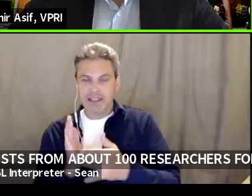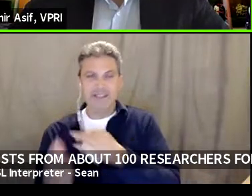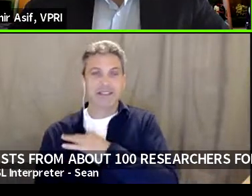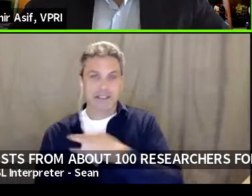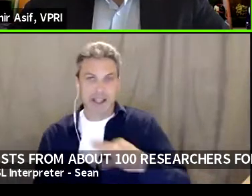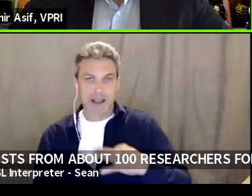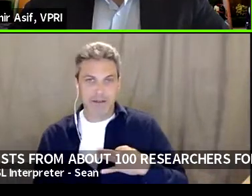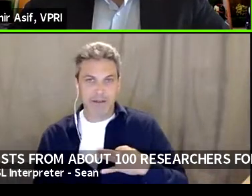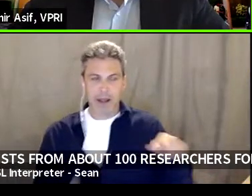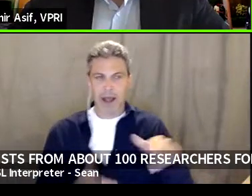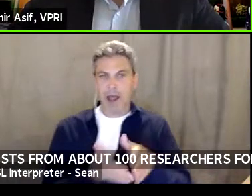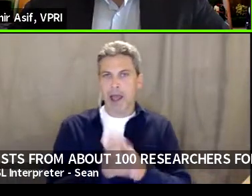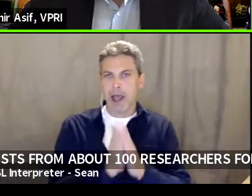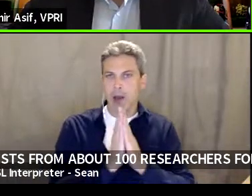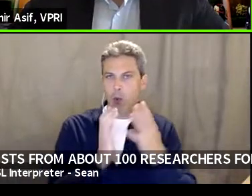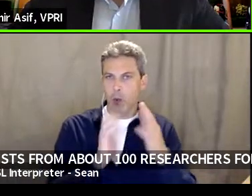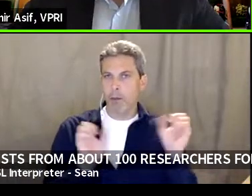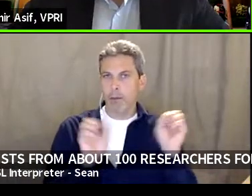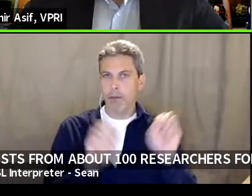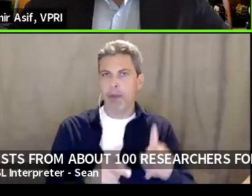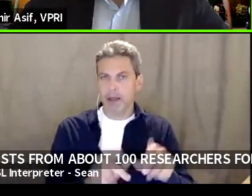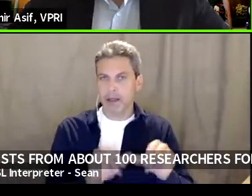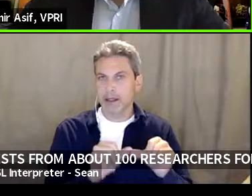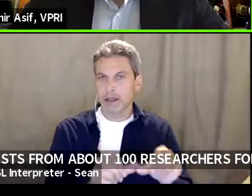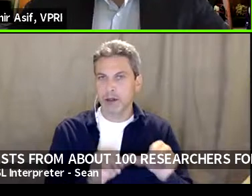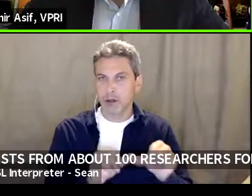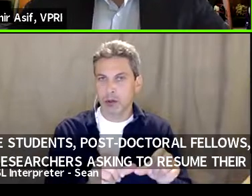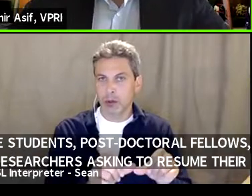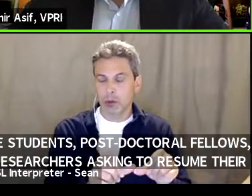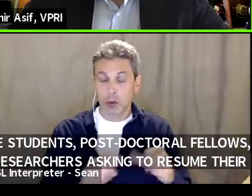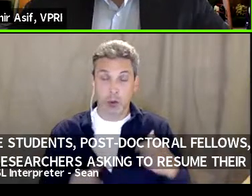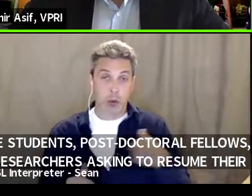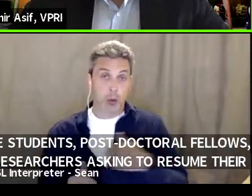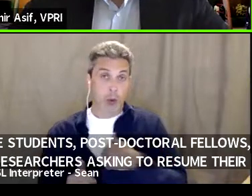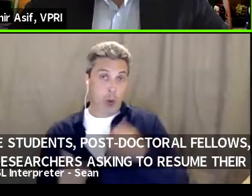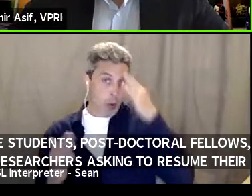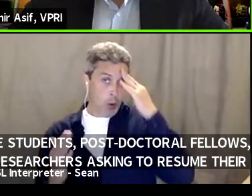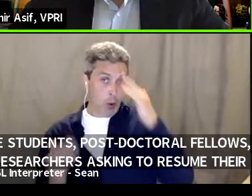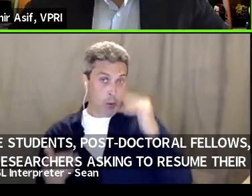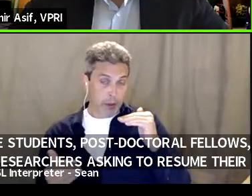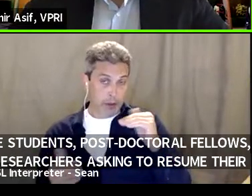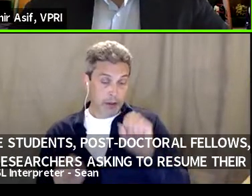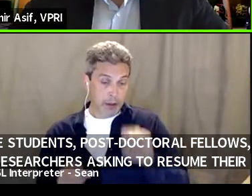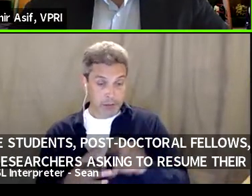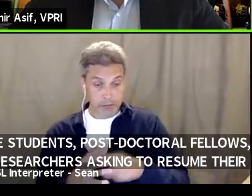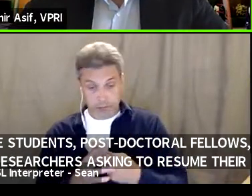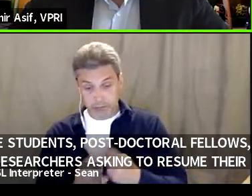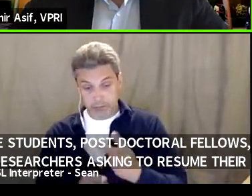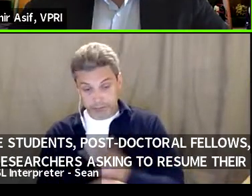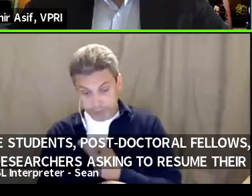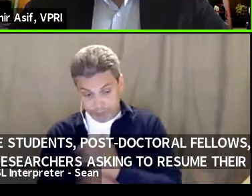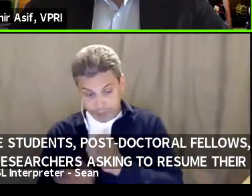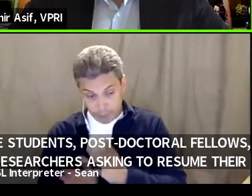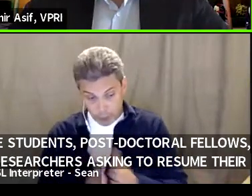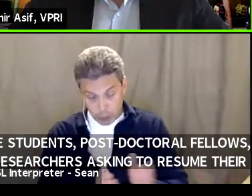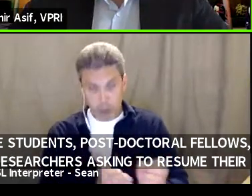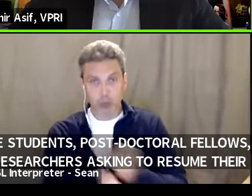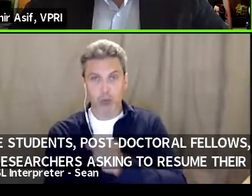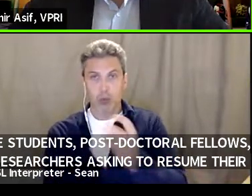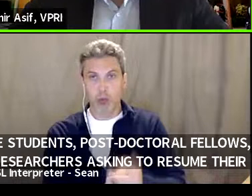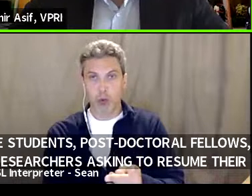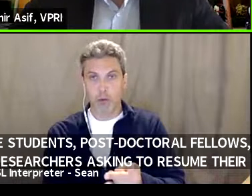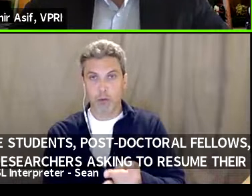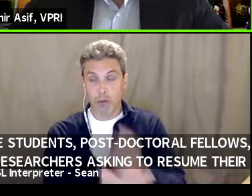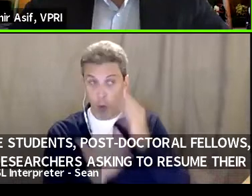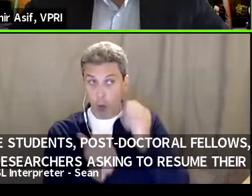activities. We are very hopeful that we'll be able to make preparation to approve an overwhelmingly large majority